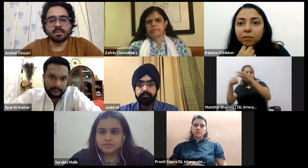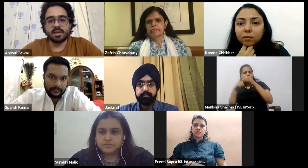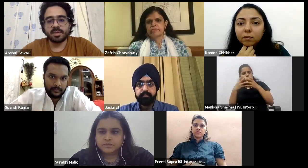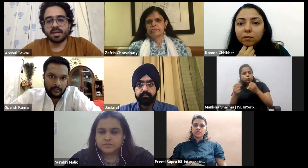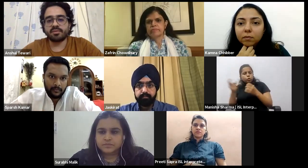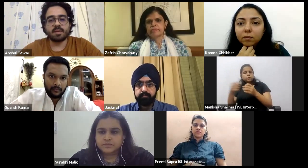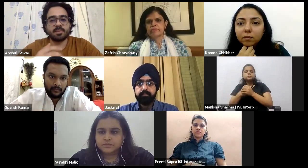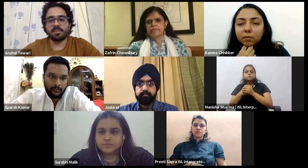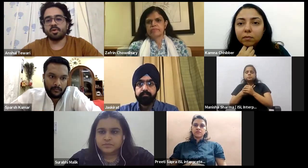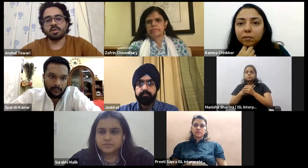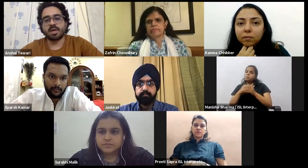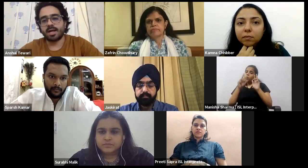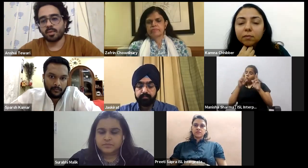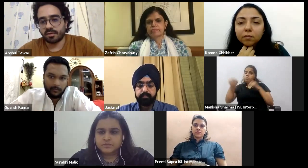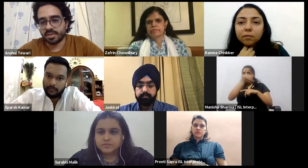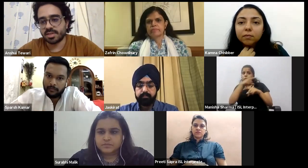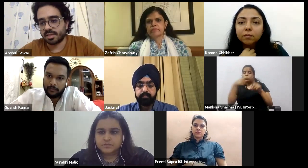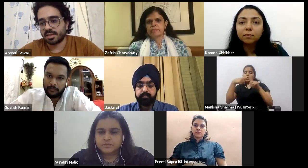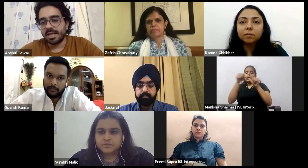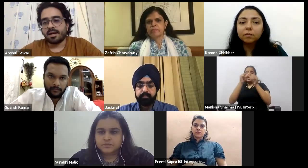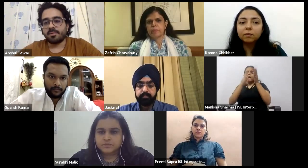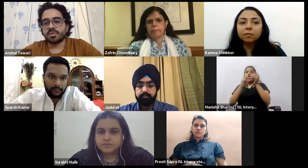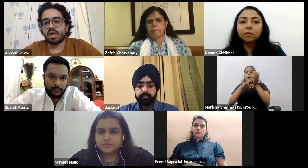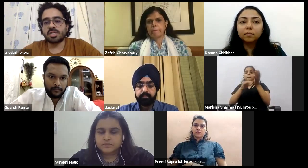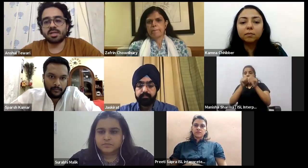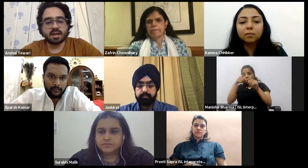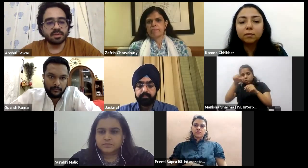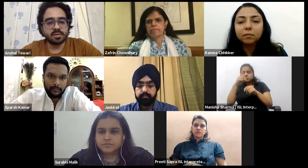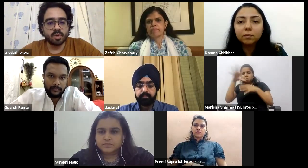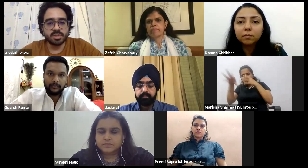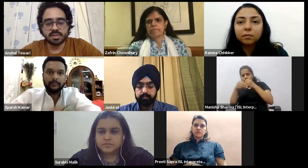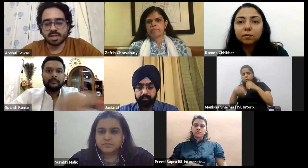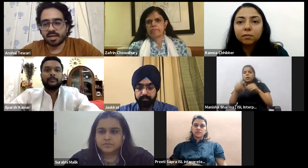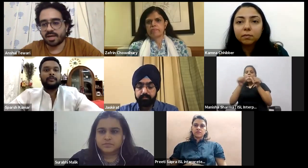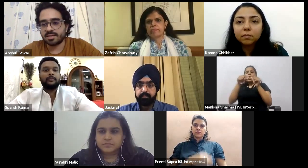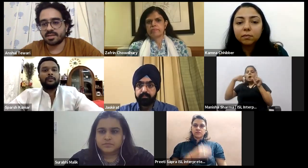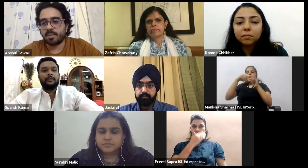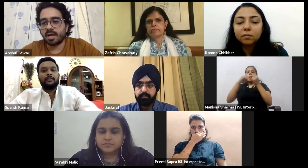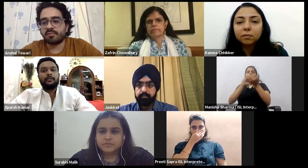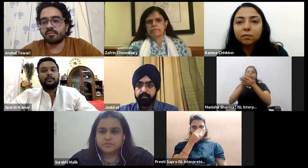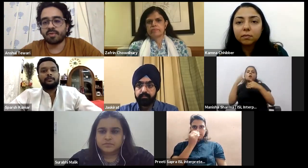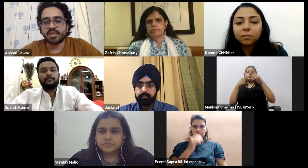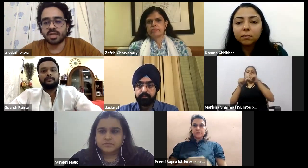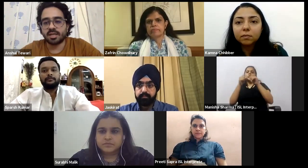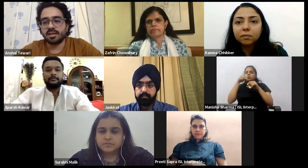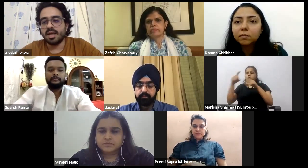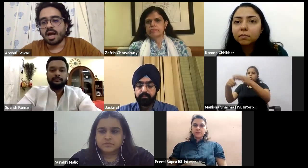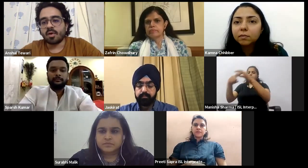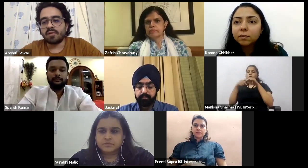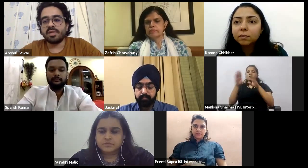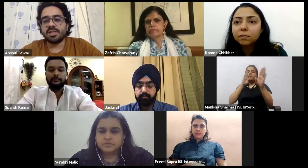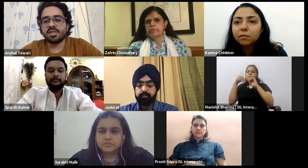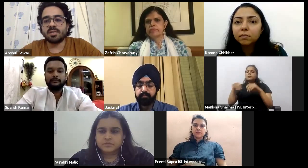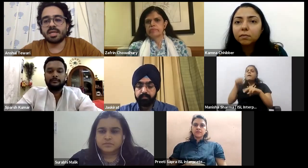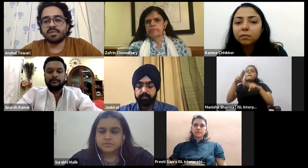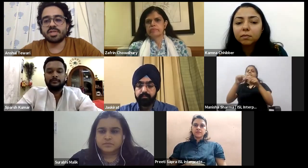it'll be great if Kamna, maybe you could also add to it after Jaskira. So Akshita Rawat, who's watching this live, asks, fact checking. How can